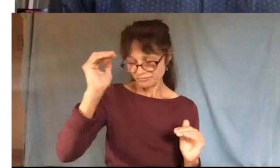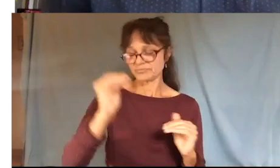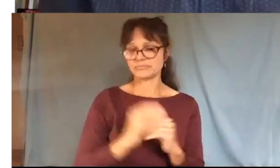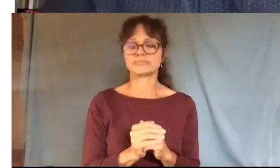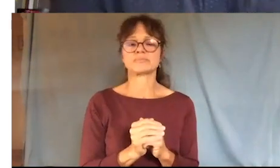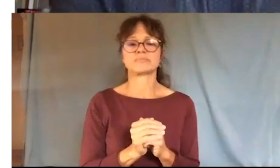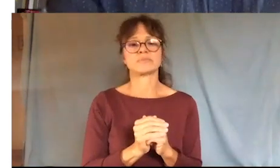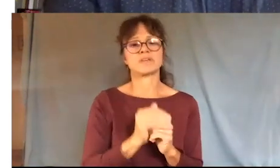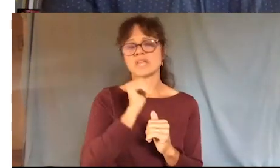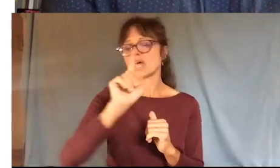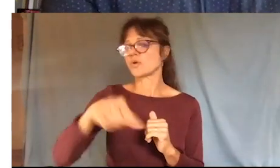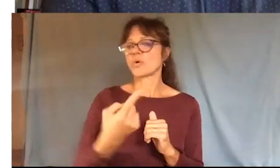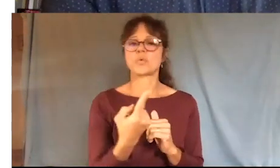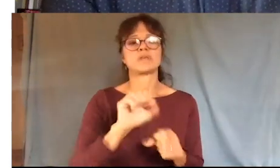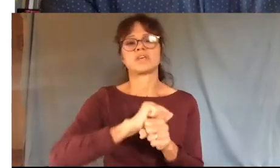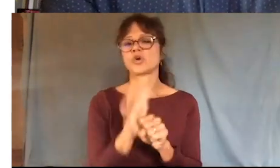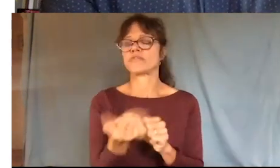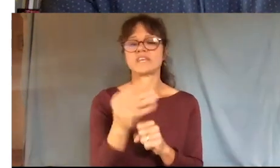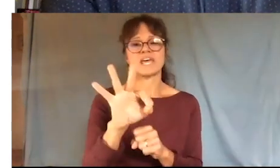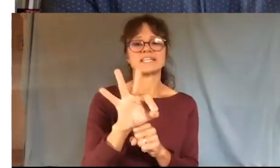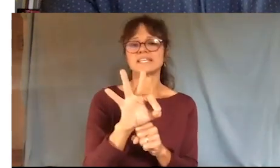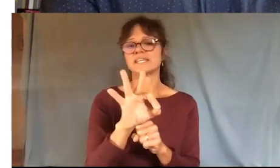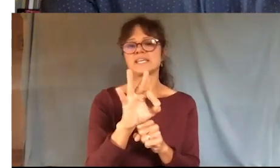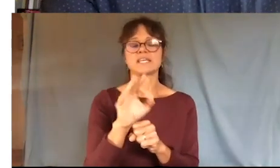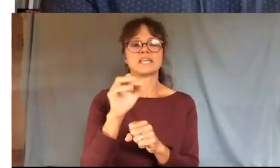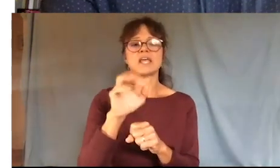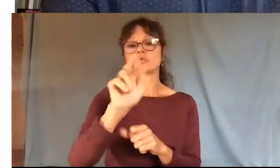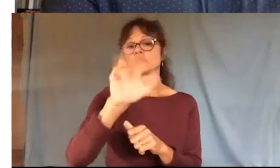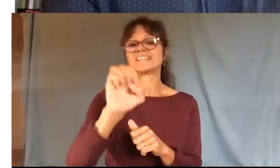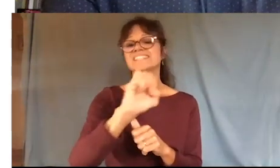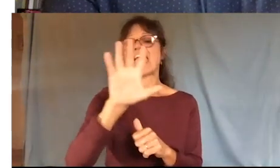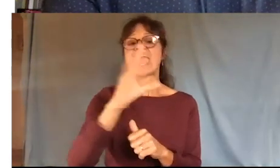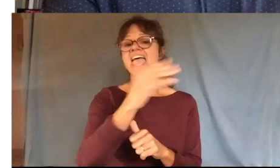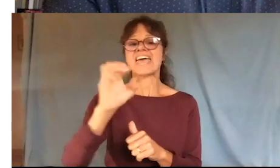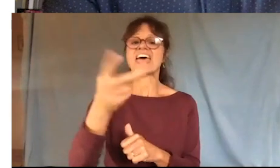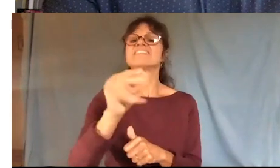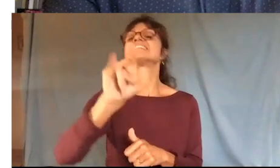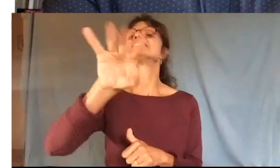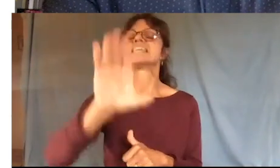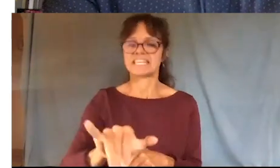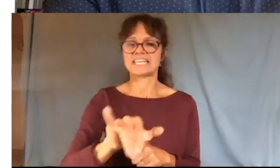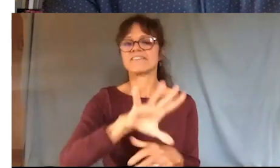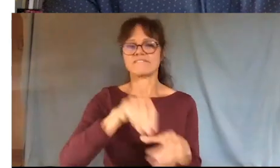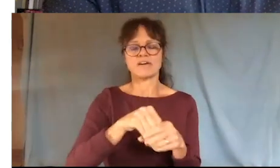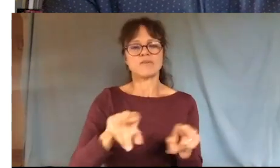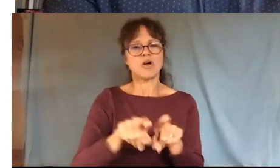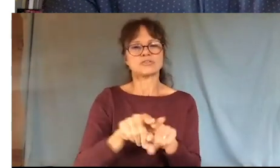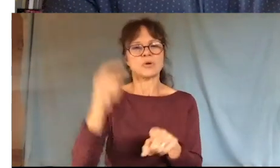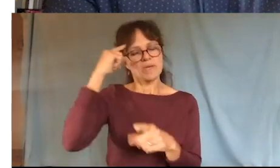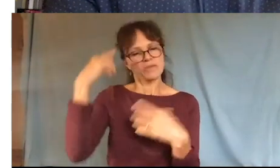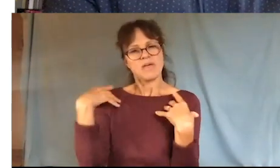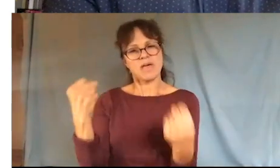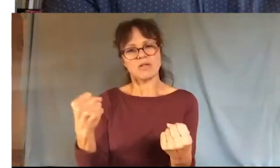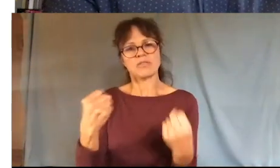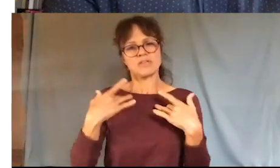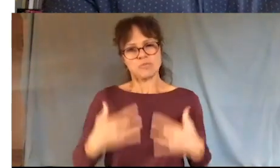And it's not just the COVID-19 and race and ethnicity. We know another issue is mental health as well as depression and stigma. This is